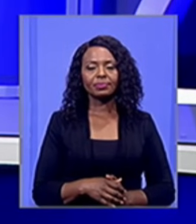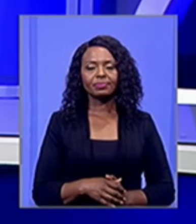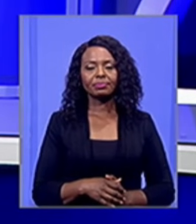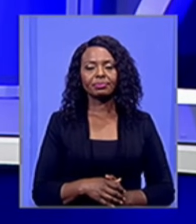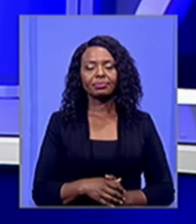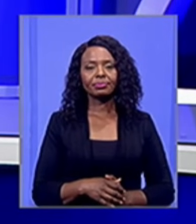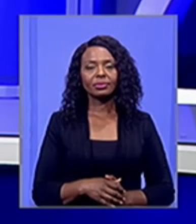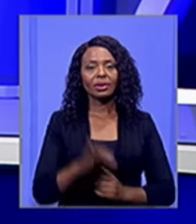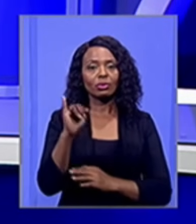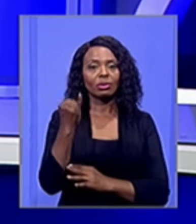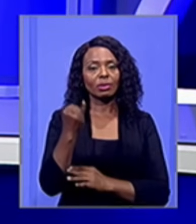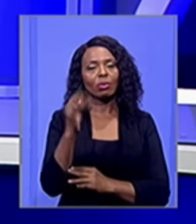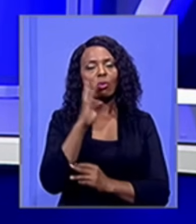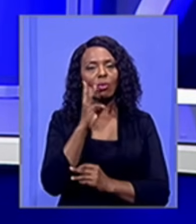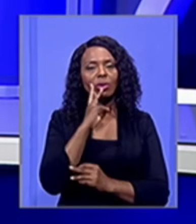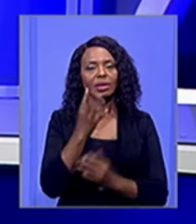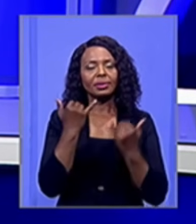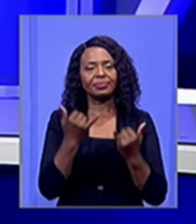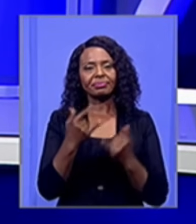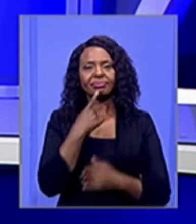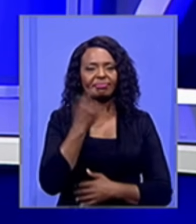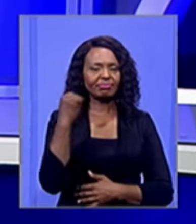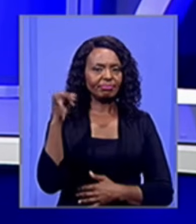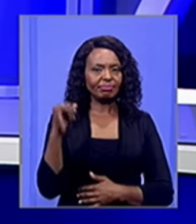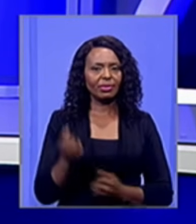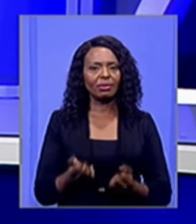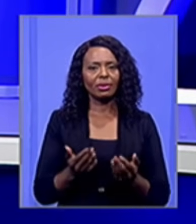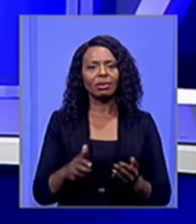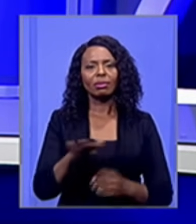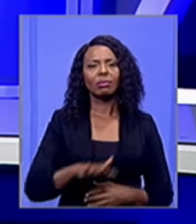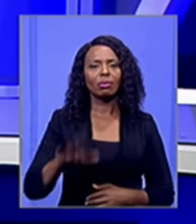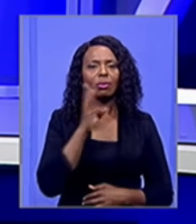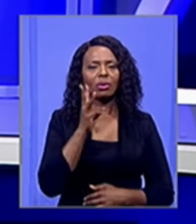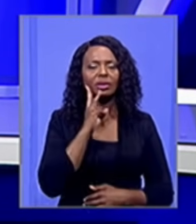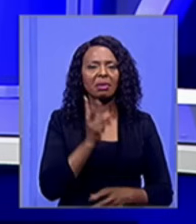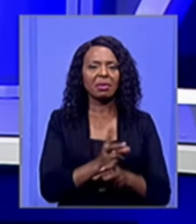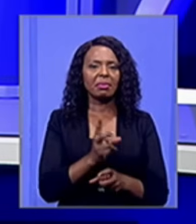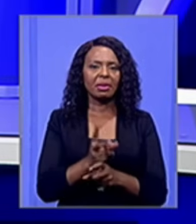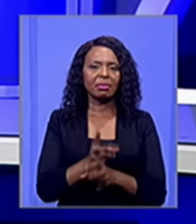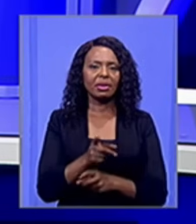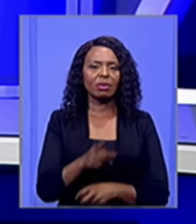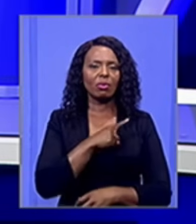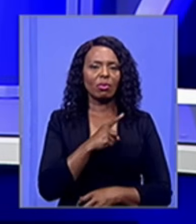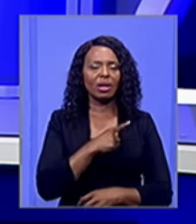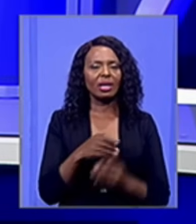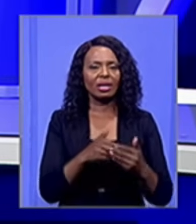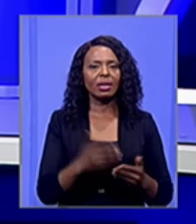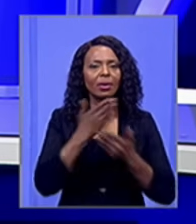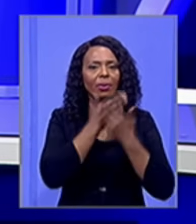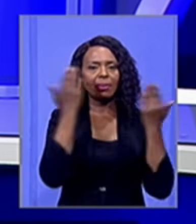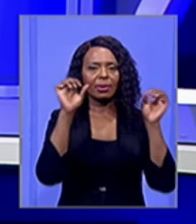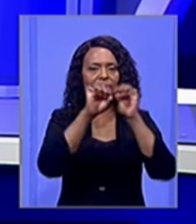Johannesburg Water e qheletse thoko ditlaleo tsa hore kgaello ya metsi Johannesburg ke dikarolong tse ding tsa Gauteng e bakilwe ke ho se hlokomelwe ha